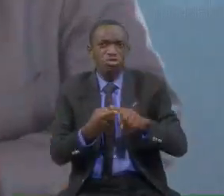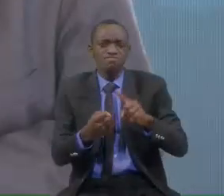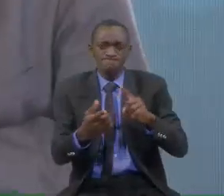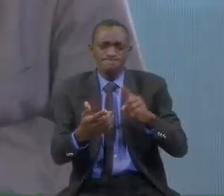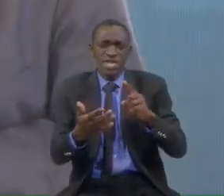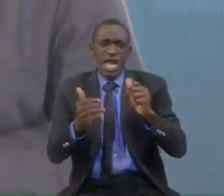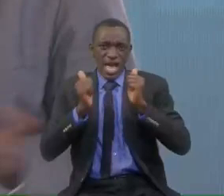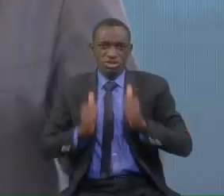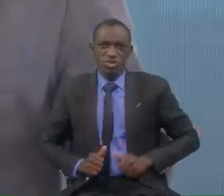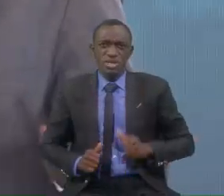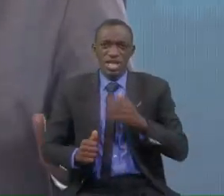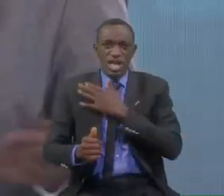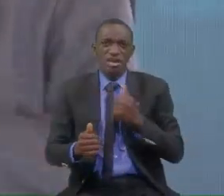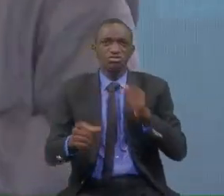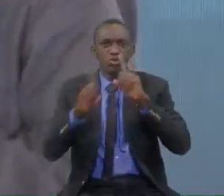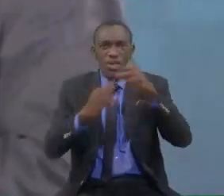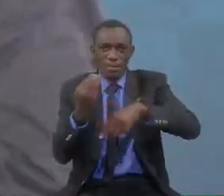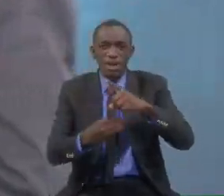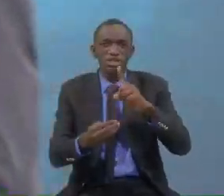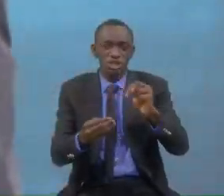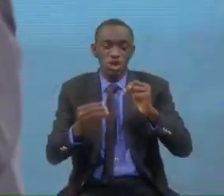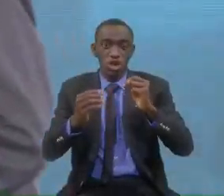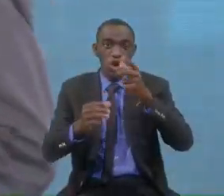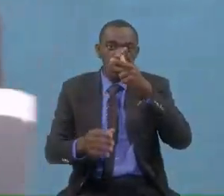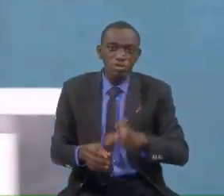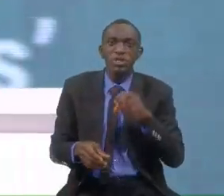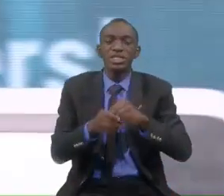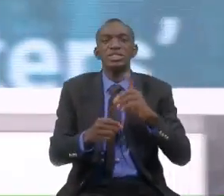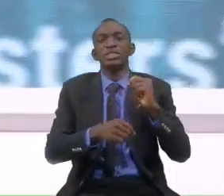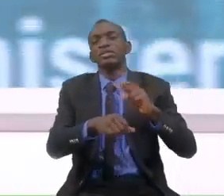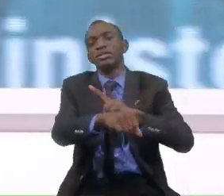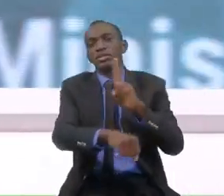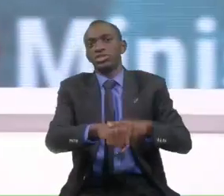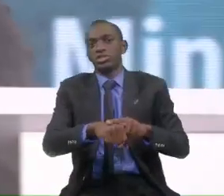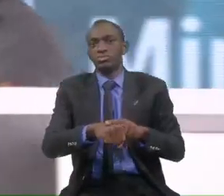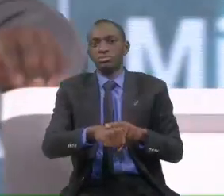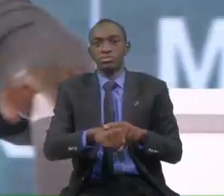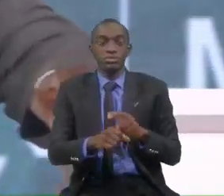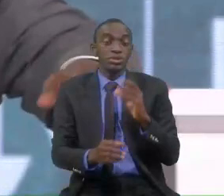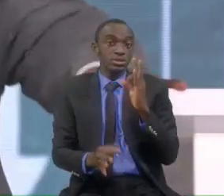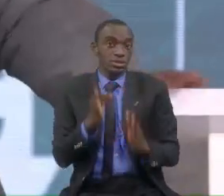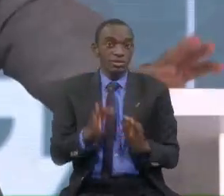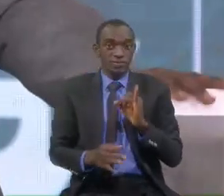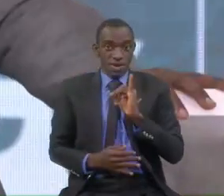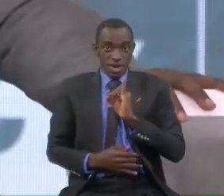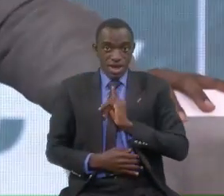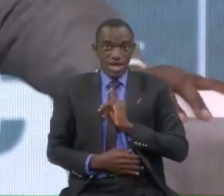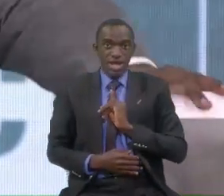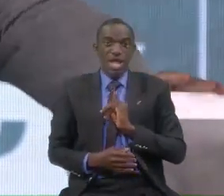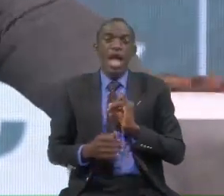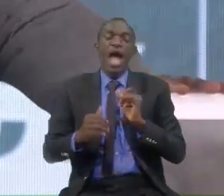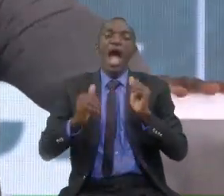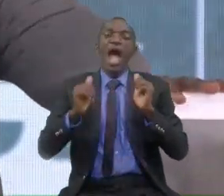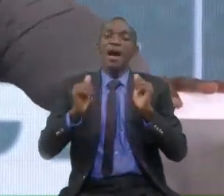the nation. Am I going to do that? If I address that in my local